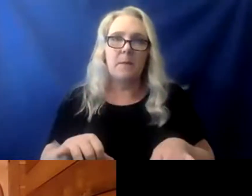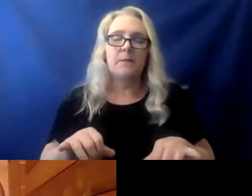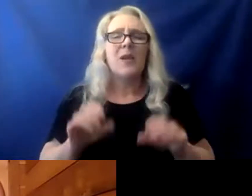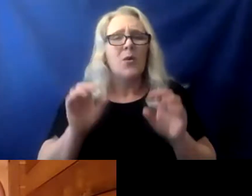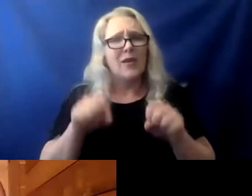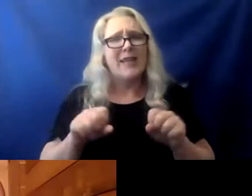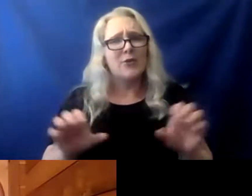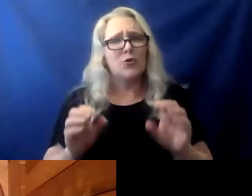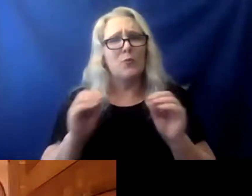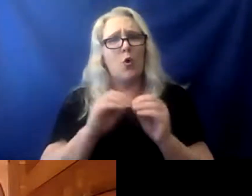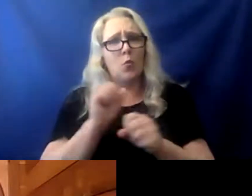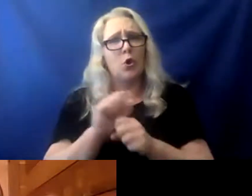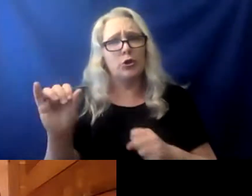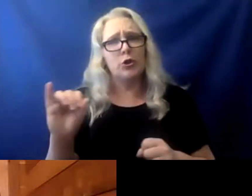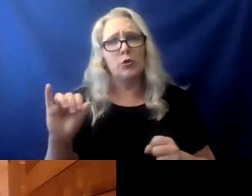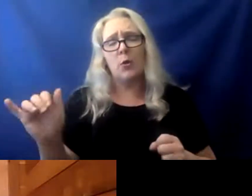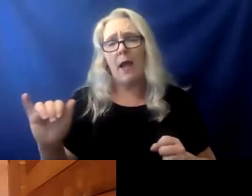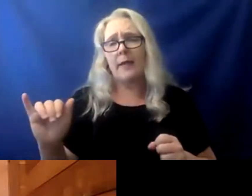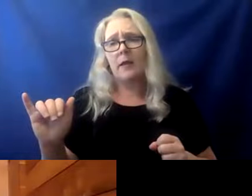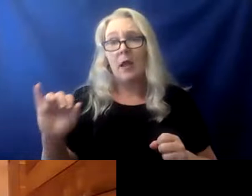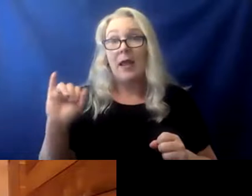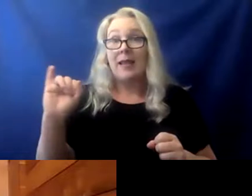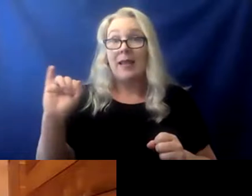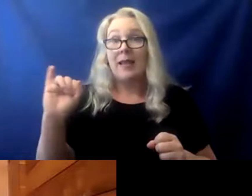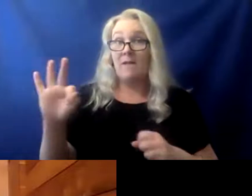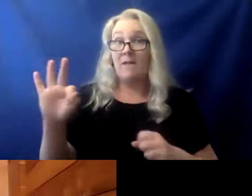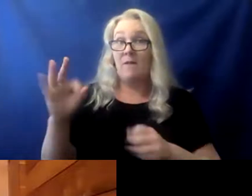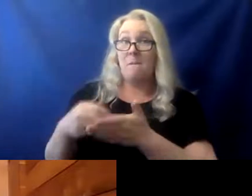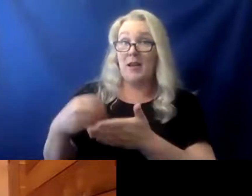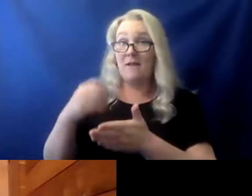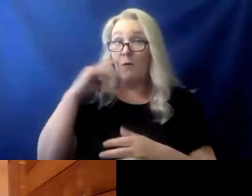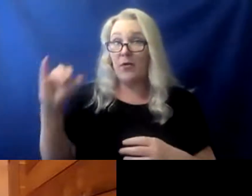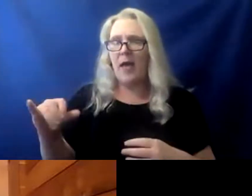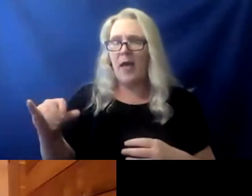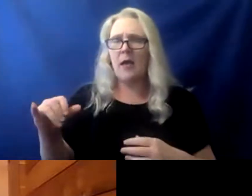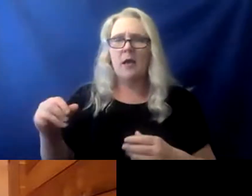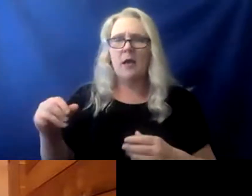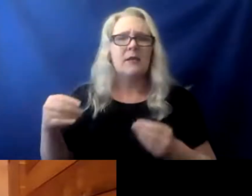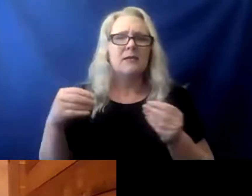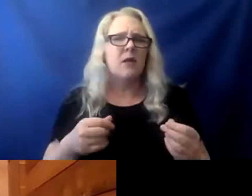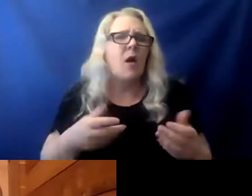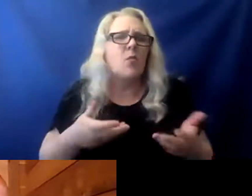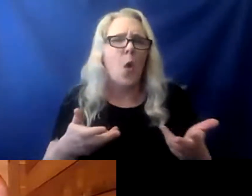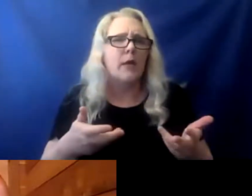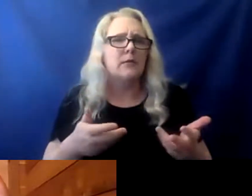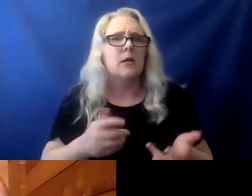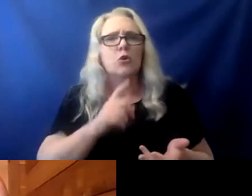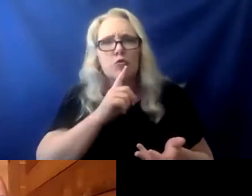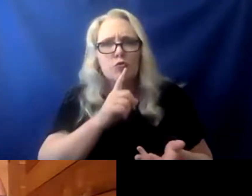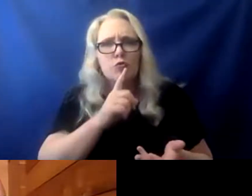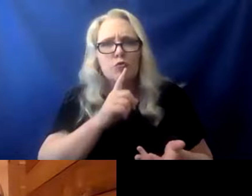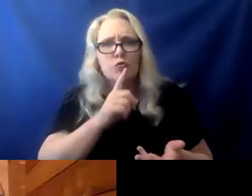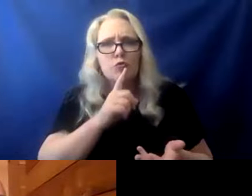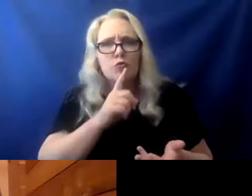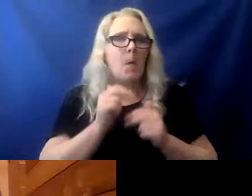think about, if there is revenue for that, what would we spend it on that could truly build this system? And